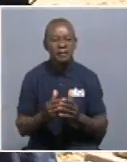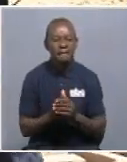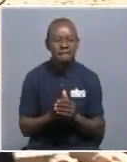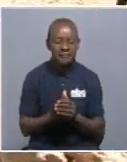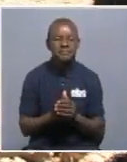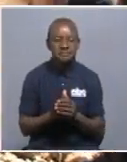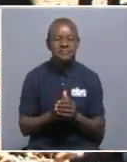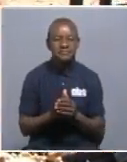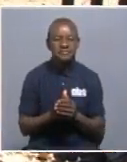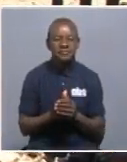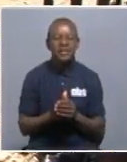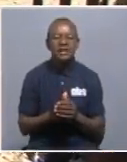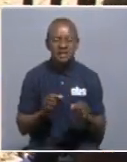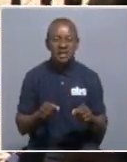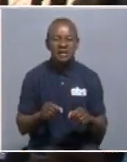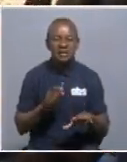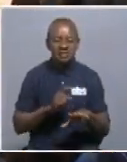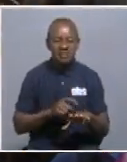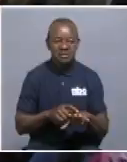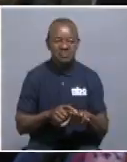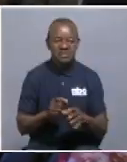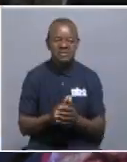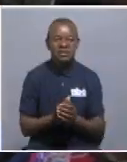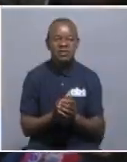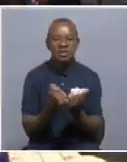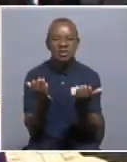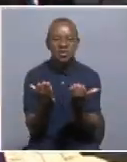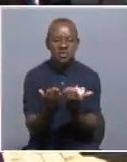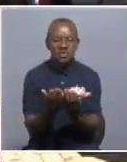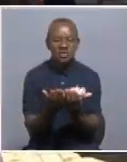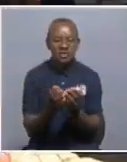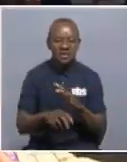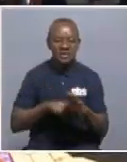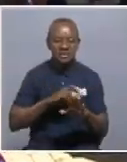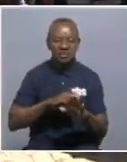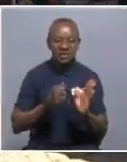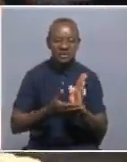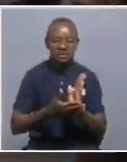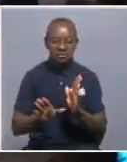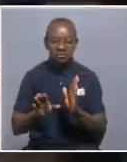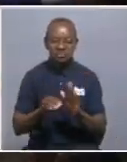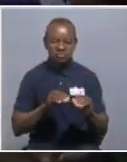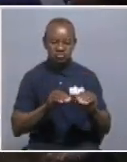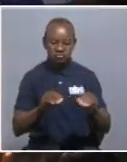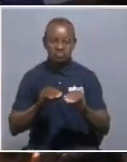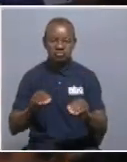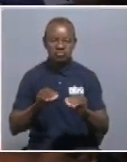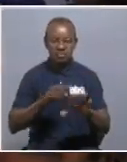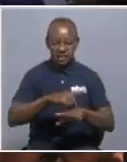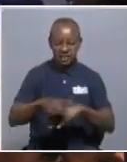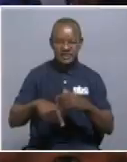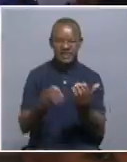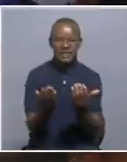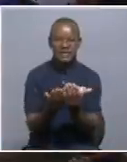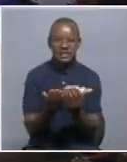exemption to the reopening of face-to-face in that aspect. And the regulations are very clear. There's an exemption that has been given out. I think